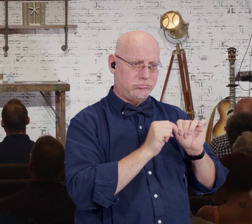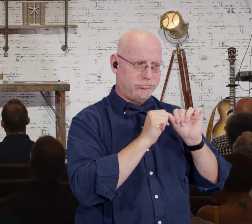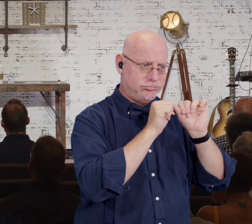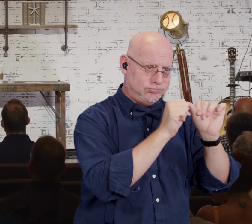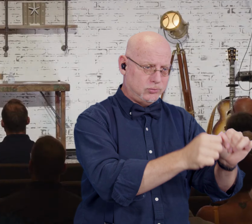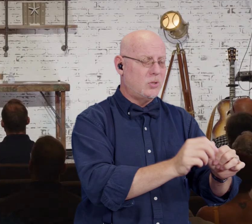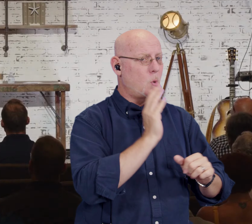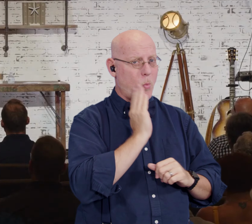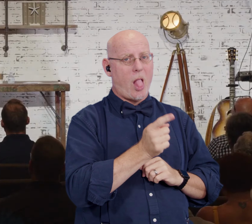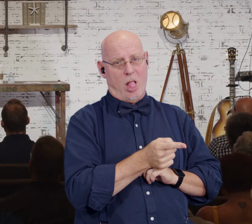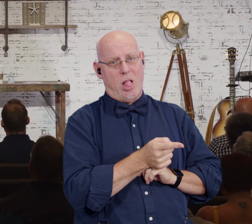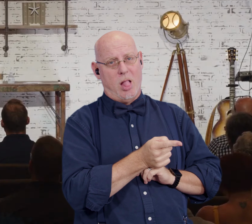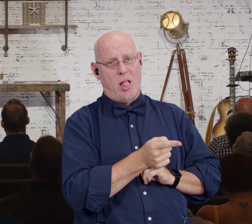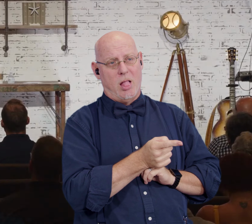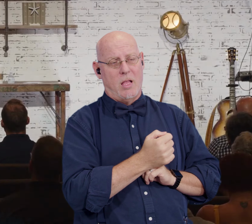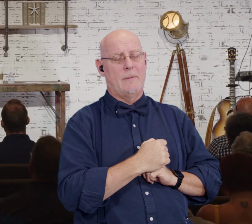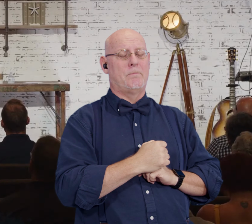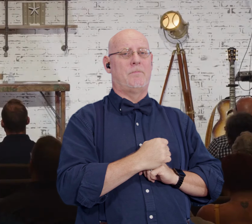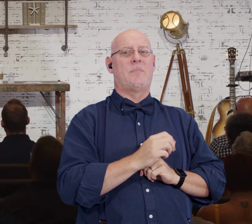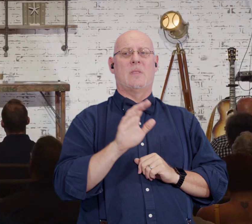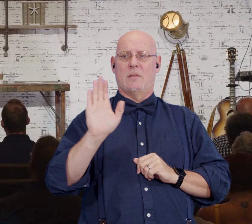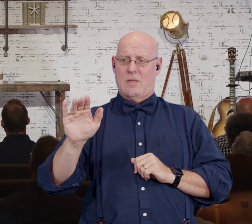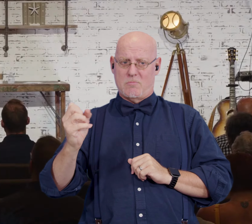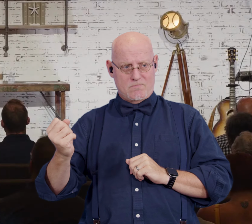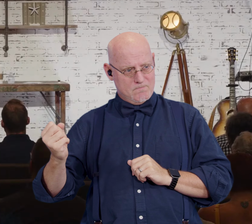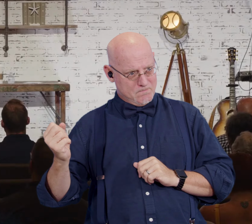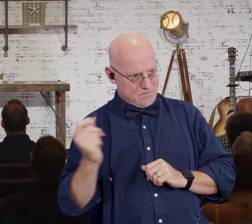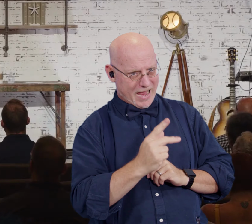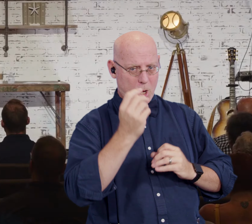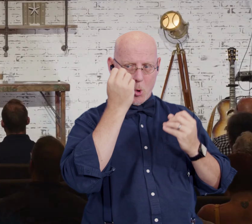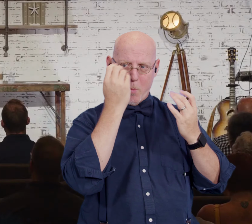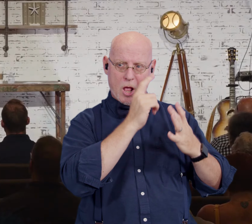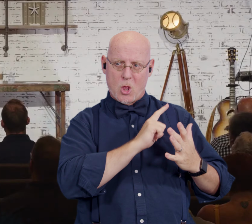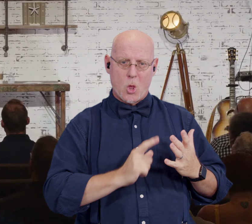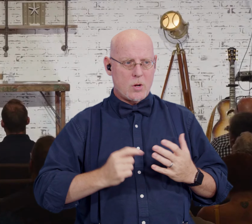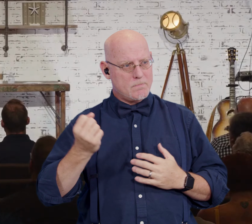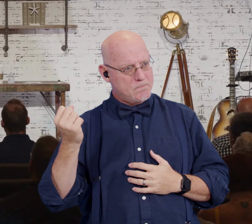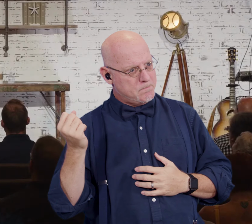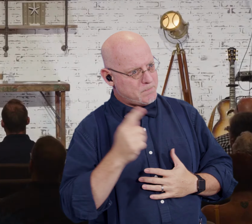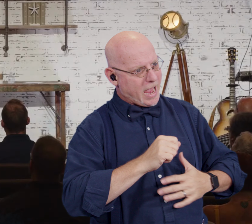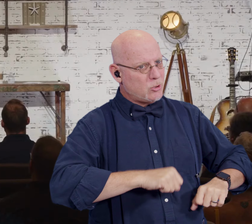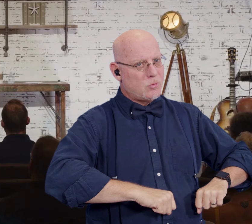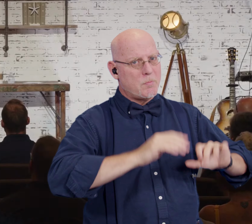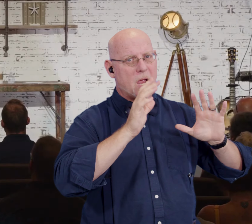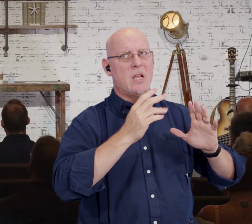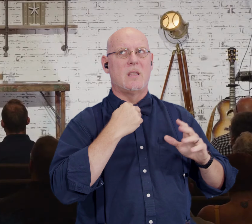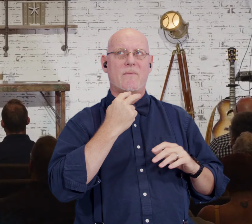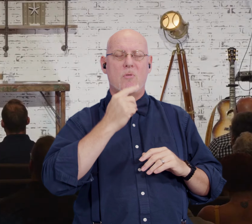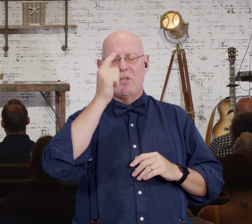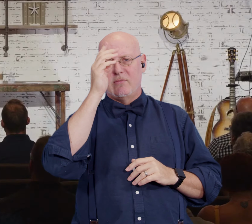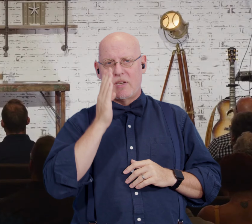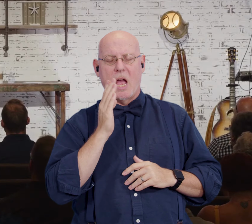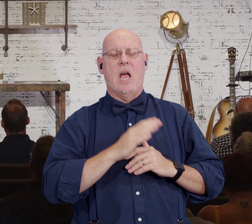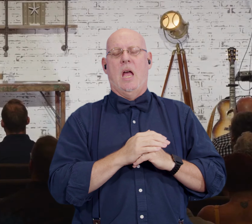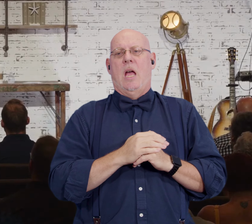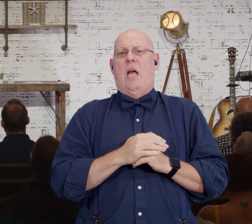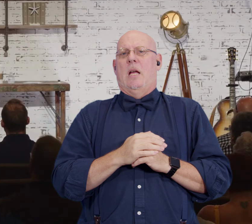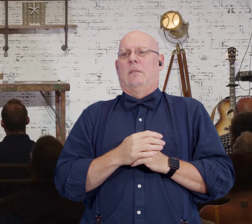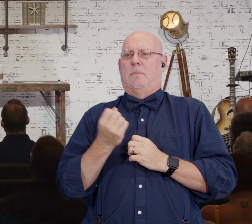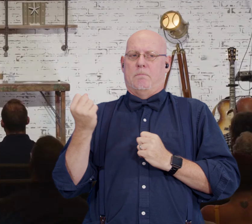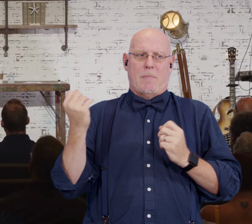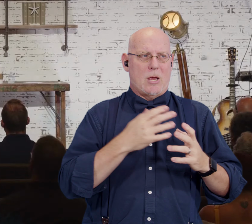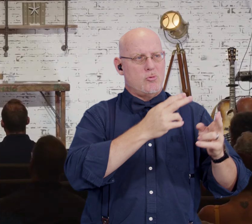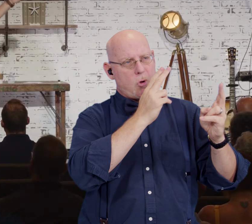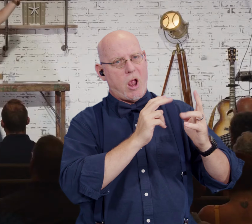will continue on. And so get back to obedience to the Lord. Get back to submission to the voice of Yahweh. Get back